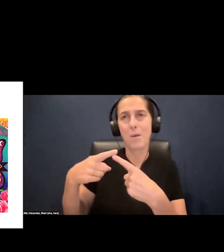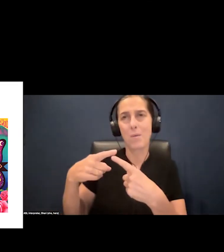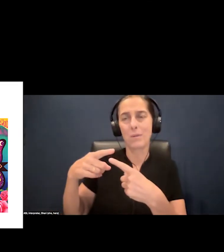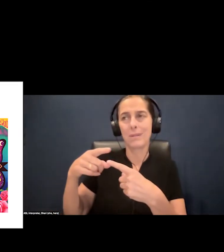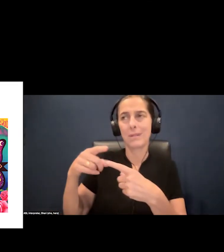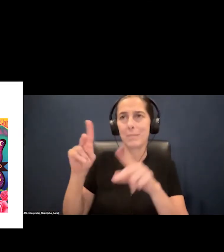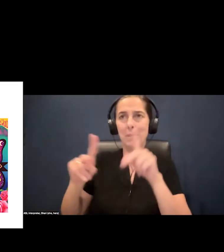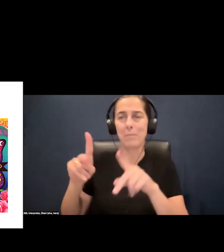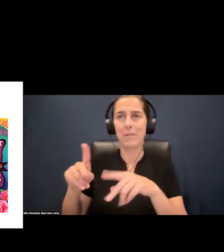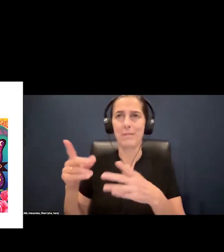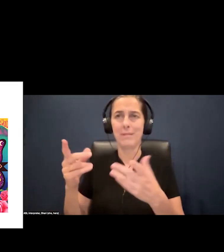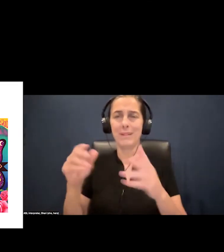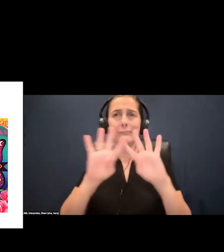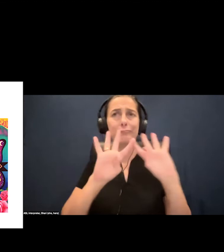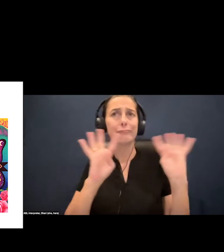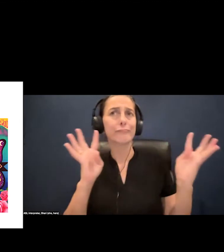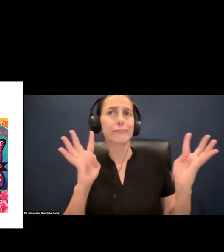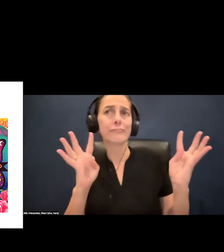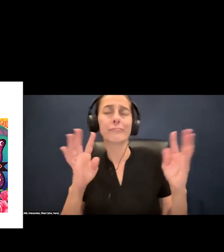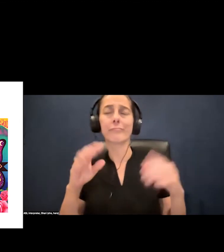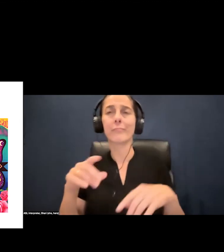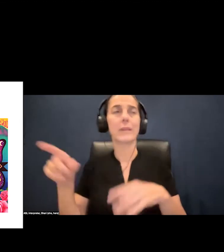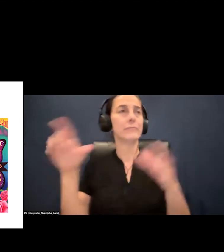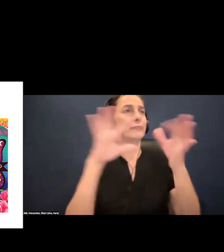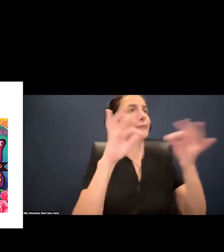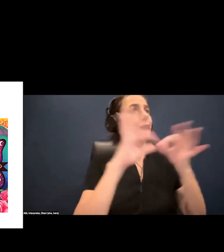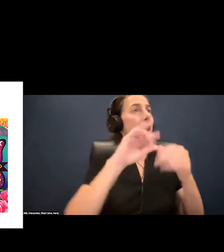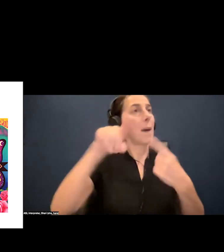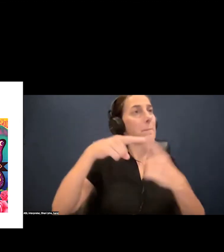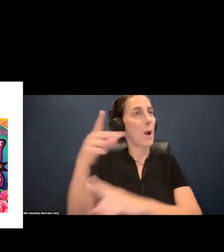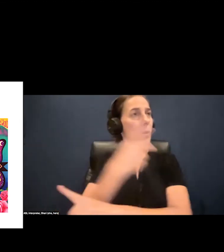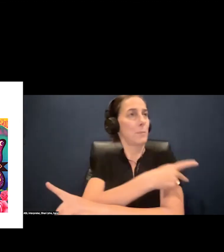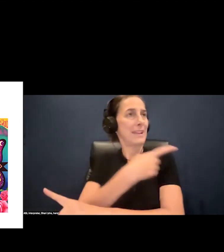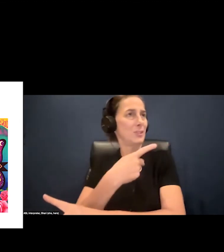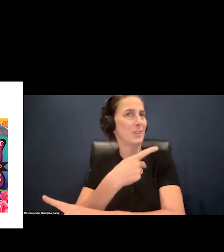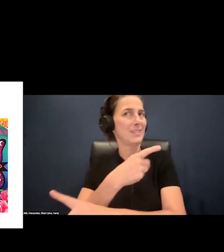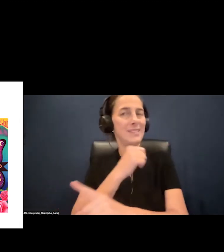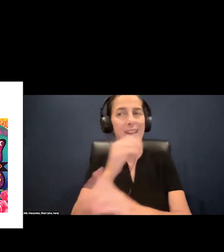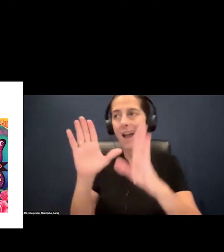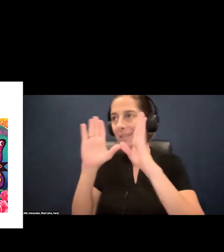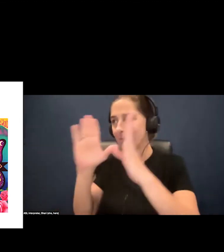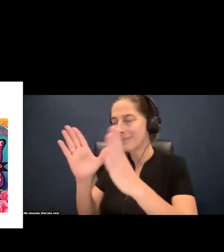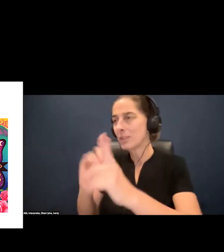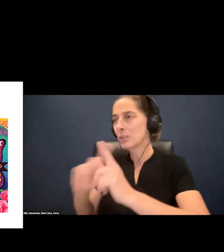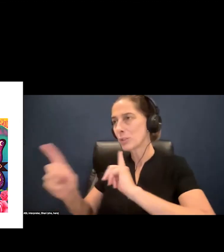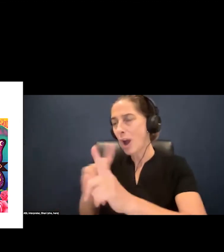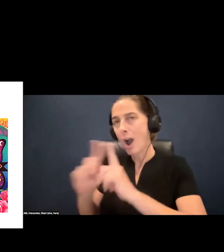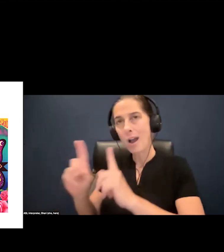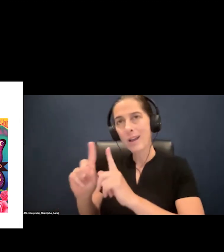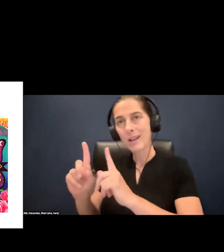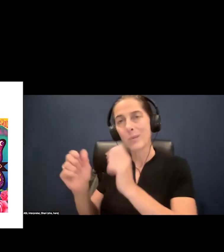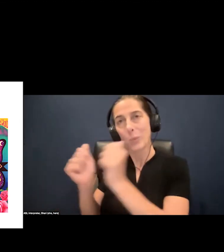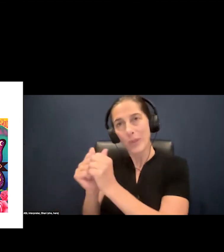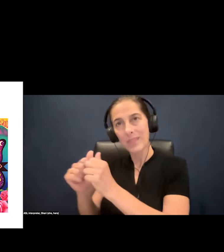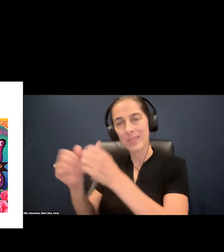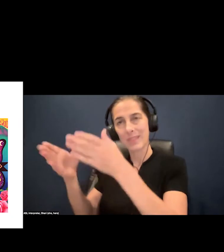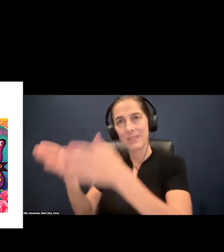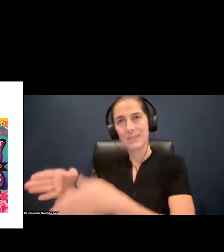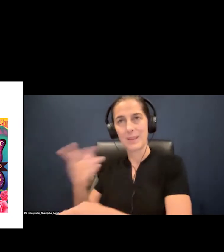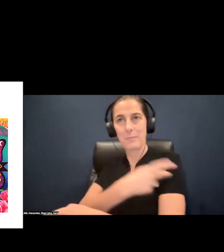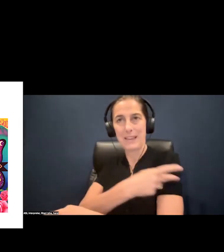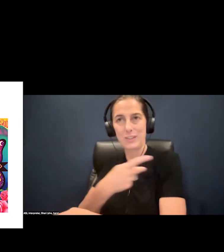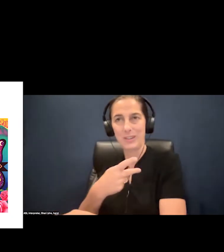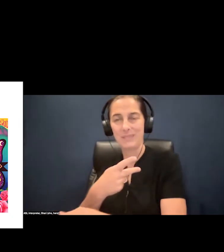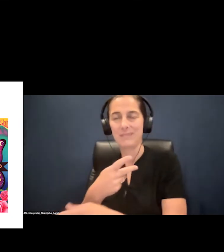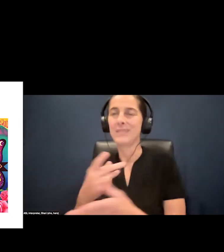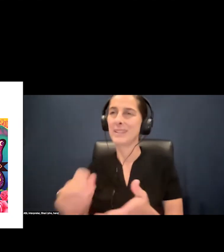rounds about people versus have conversations with them. And so it starts by actually having a conversation. And so in